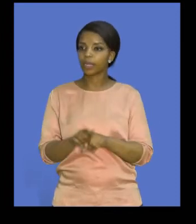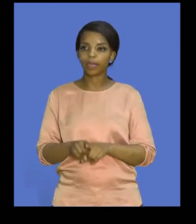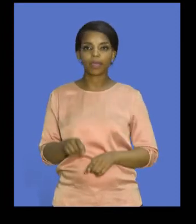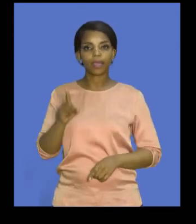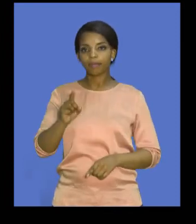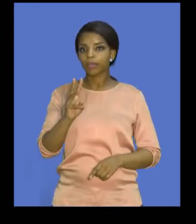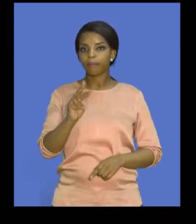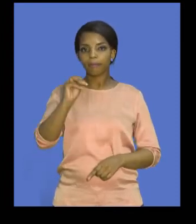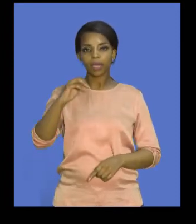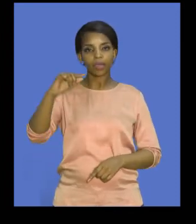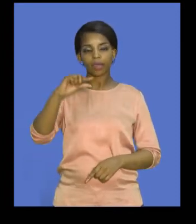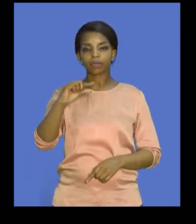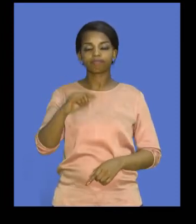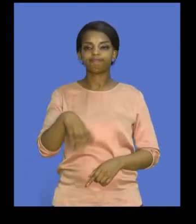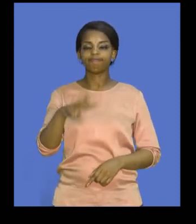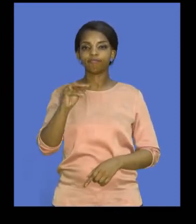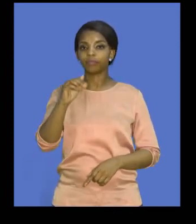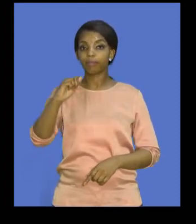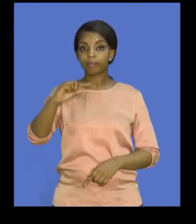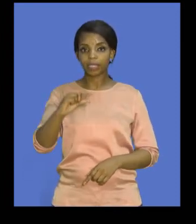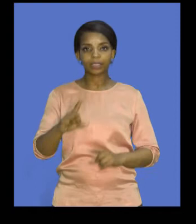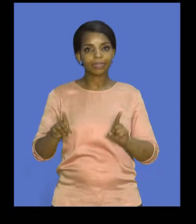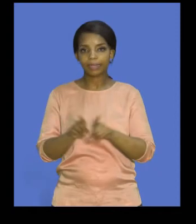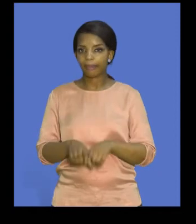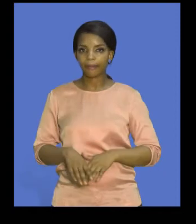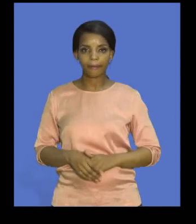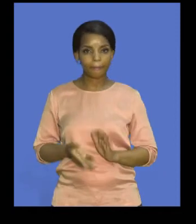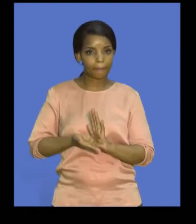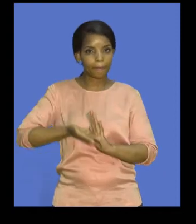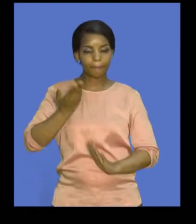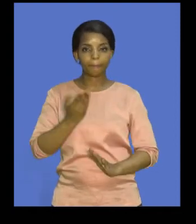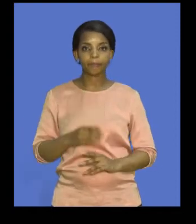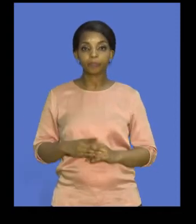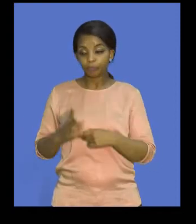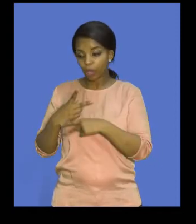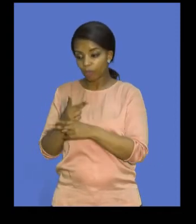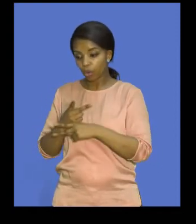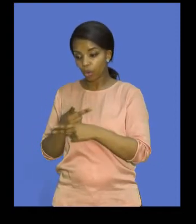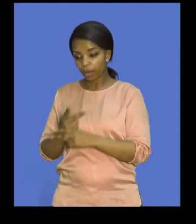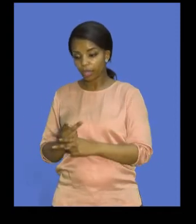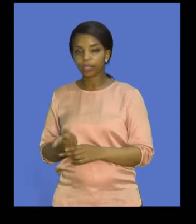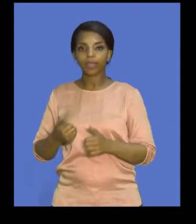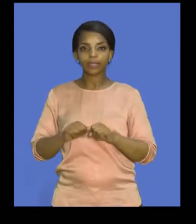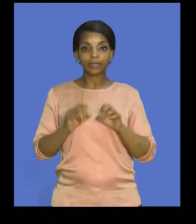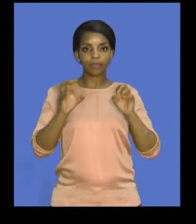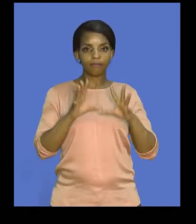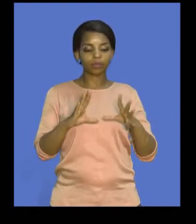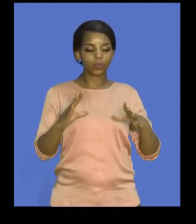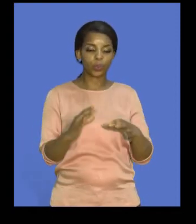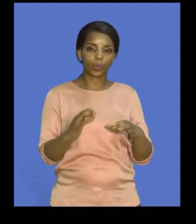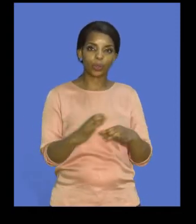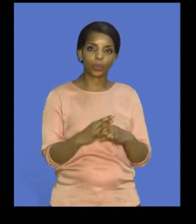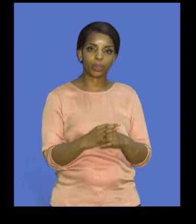the same proportion. So the smaller the product of the charges, the smaller the electrostatic force between those 2